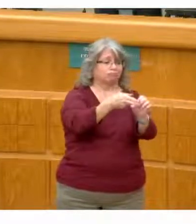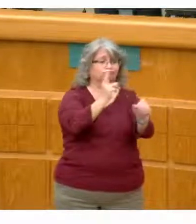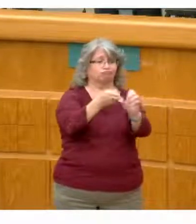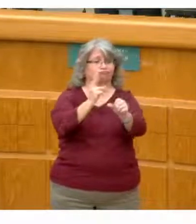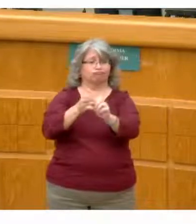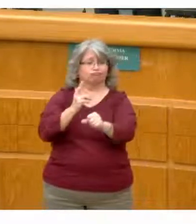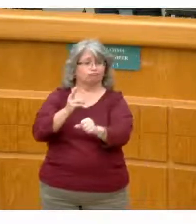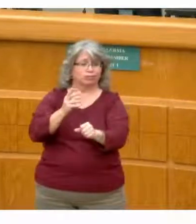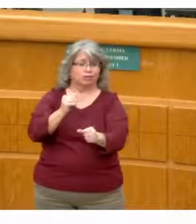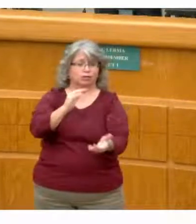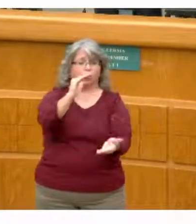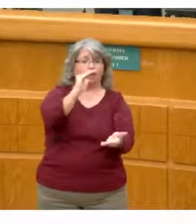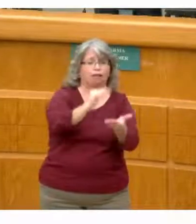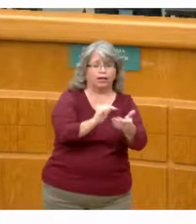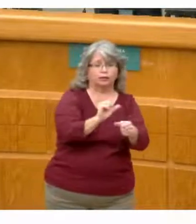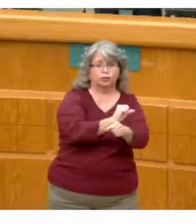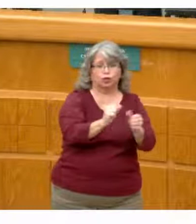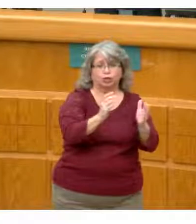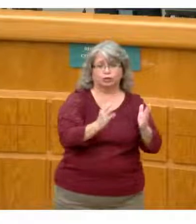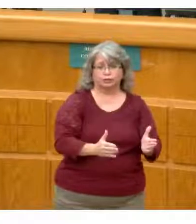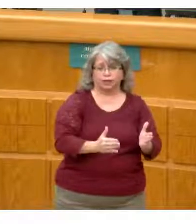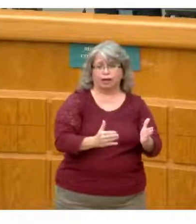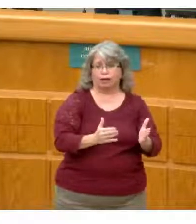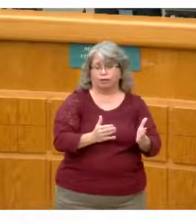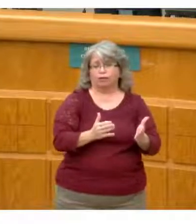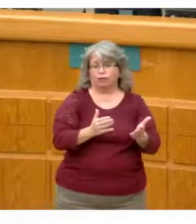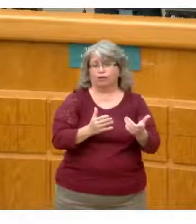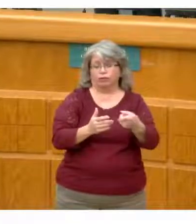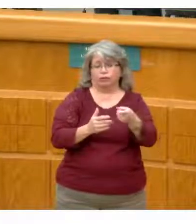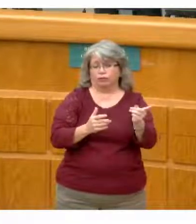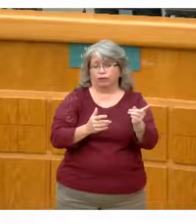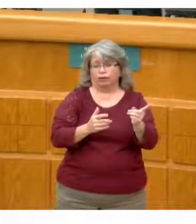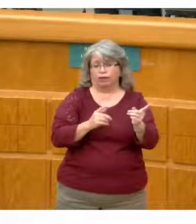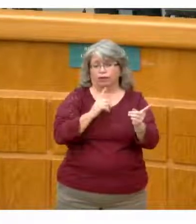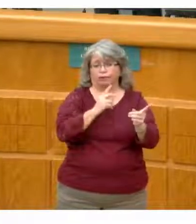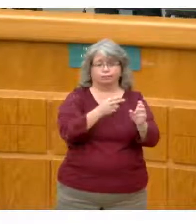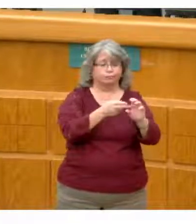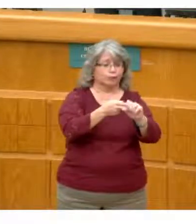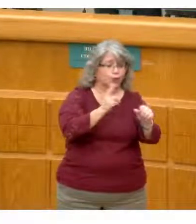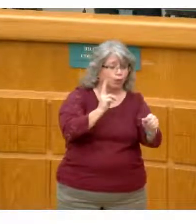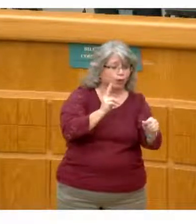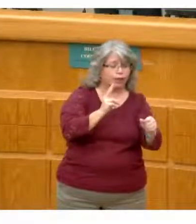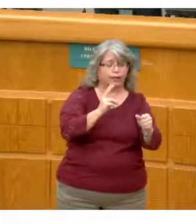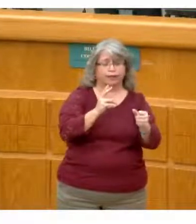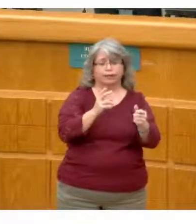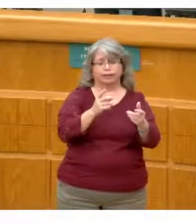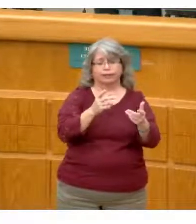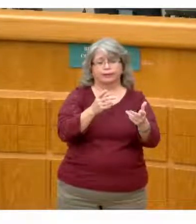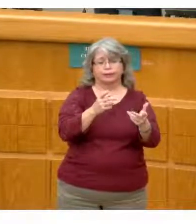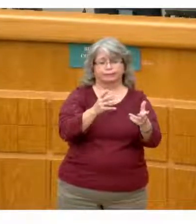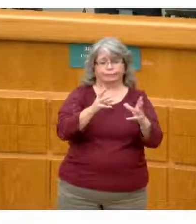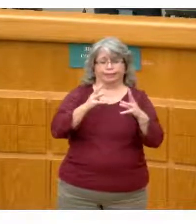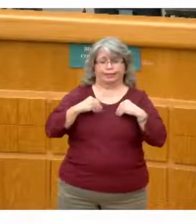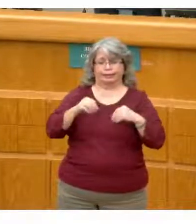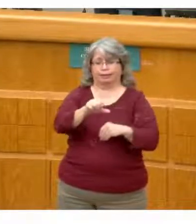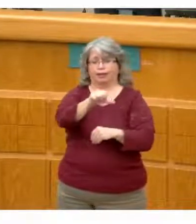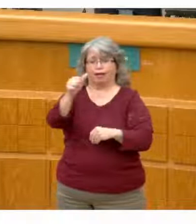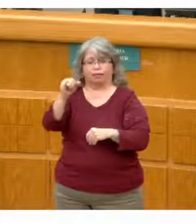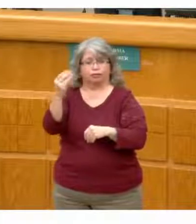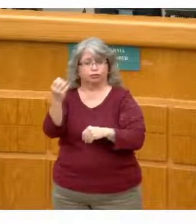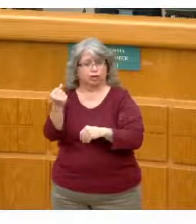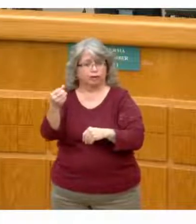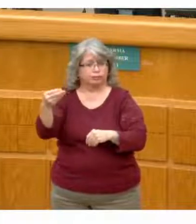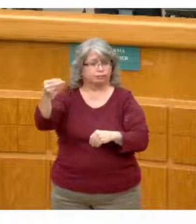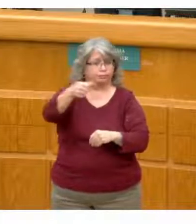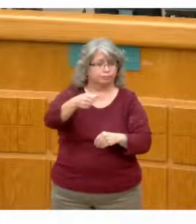because people are quitting. Right now, people are going to more lucrative jobs that are offering higher